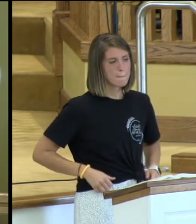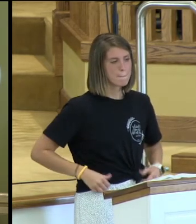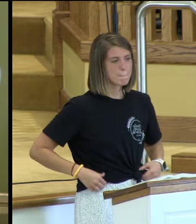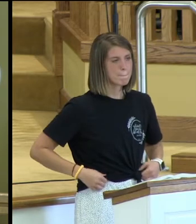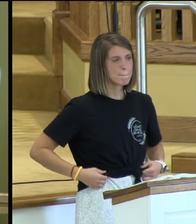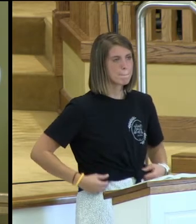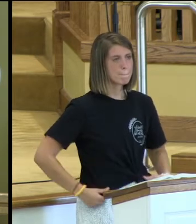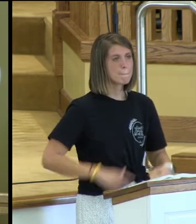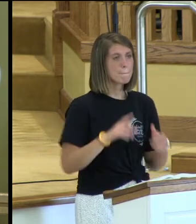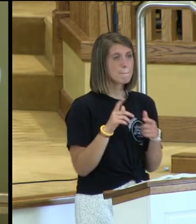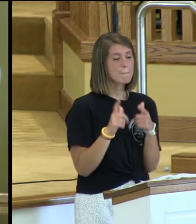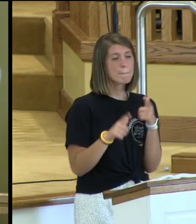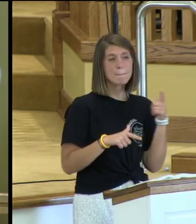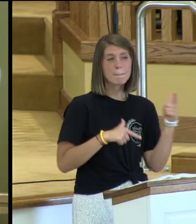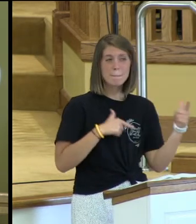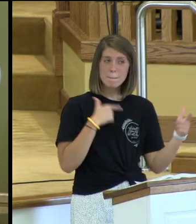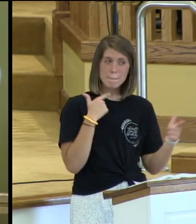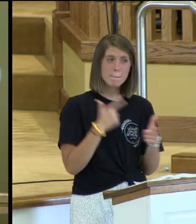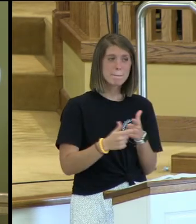Then I'm